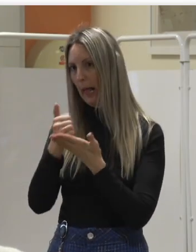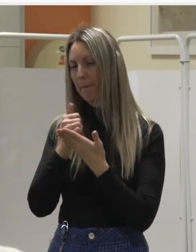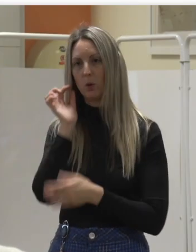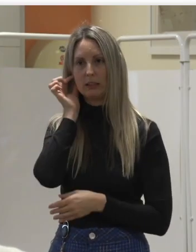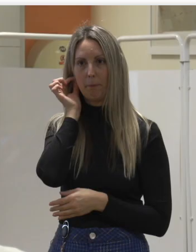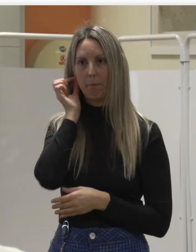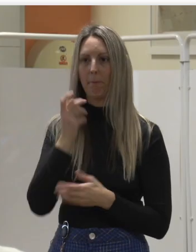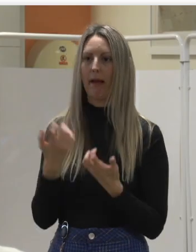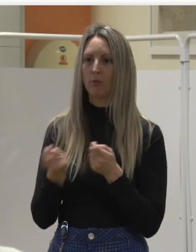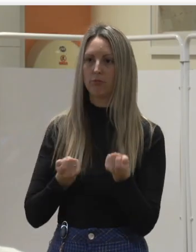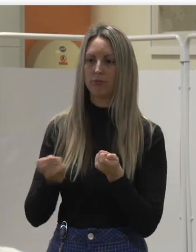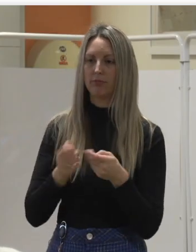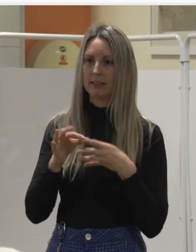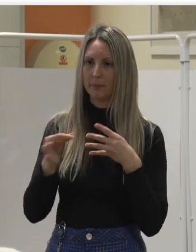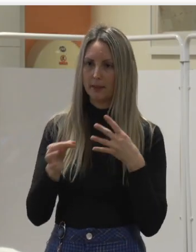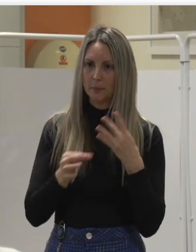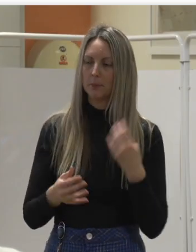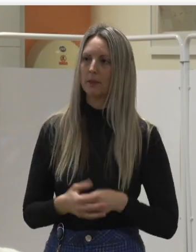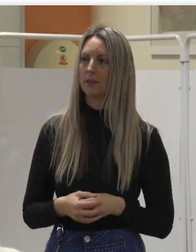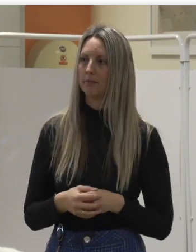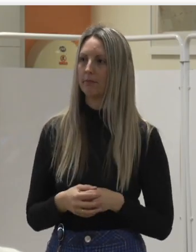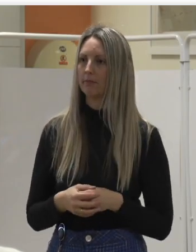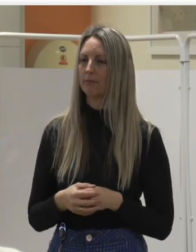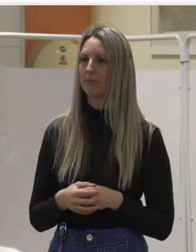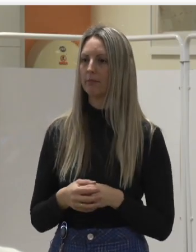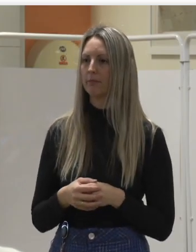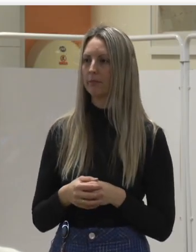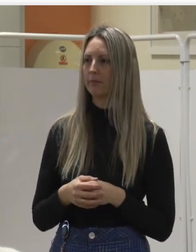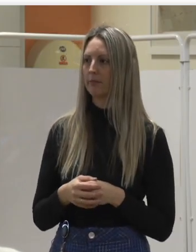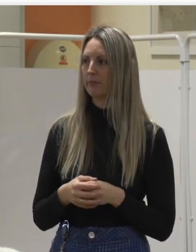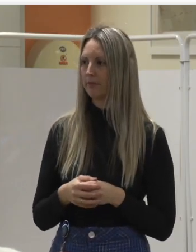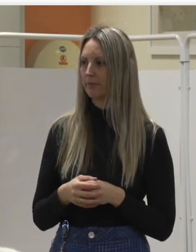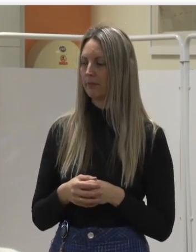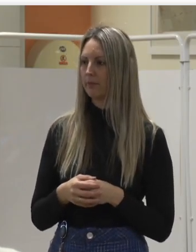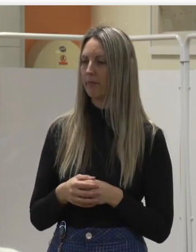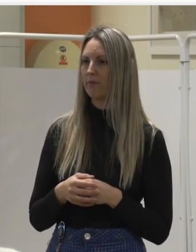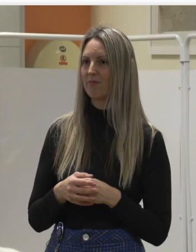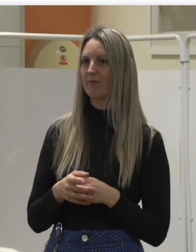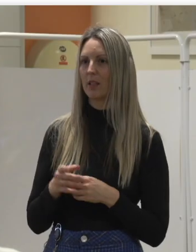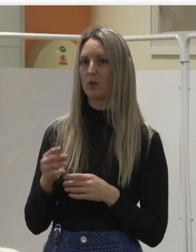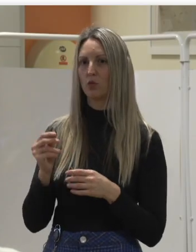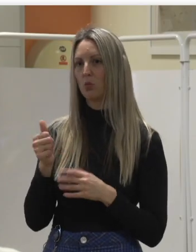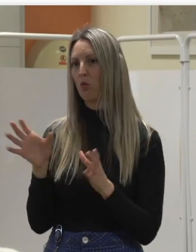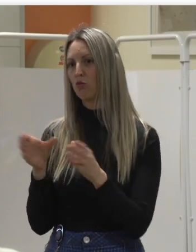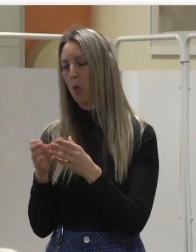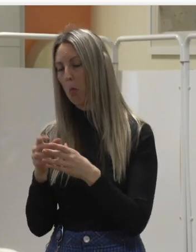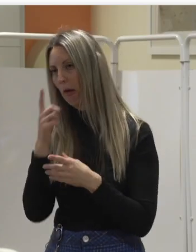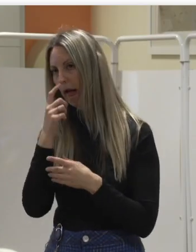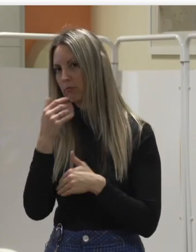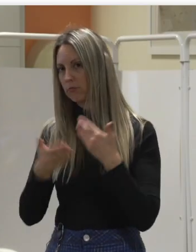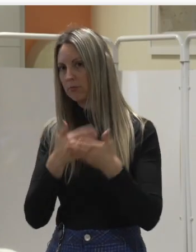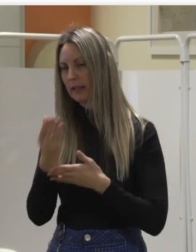symptoms. It's not just the exercises, they also have the diet approach to it,